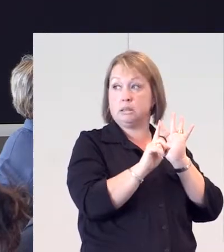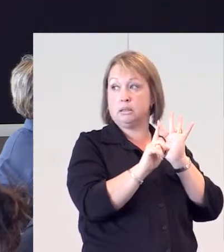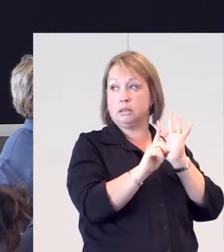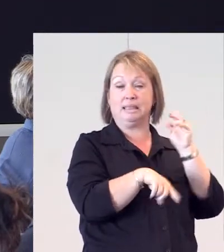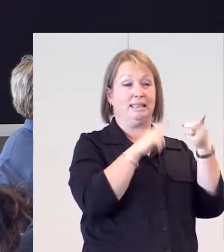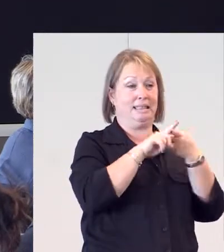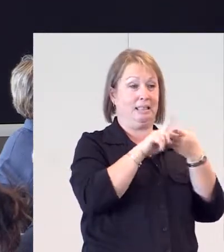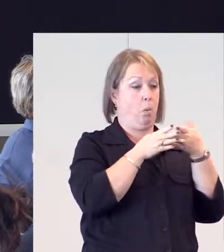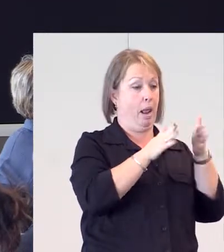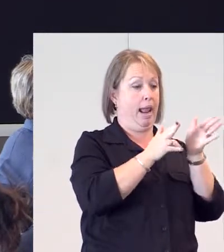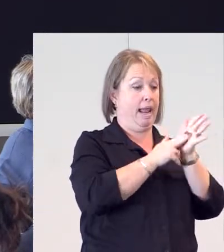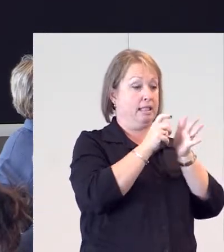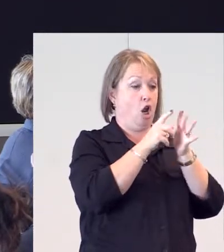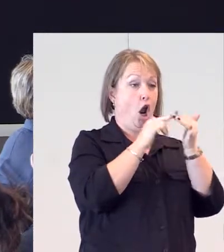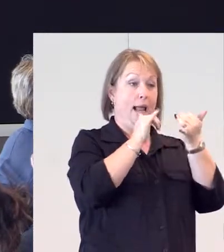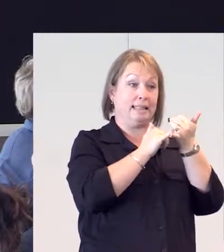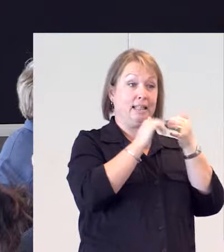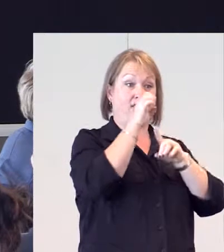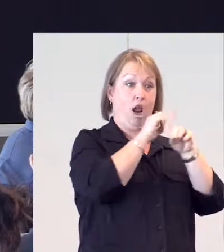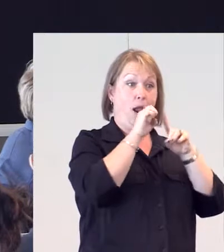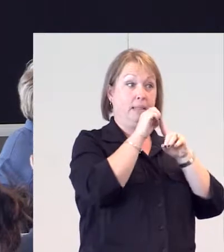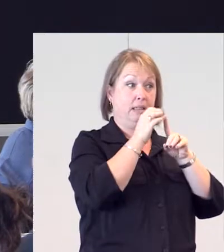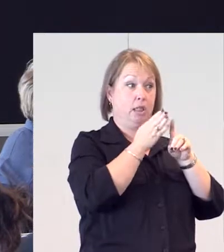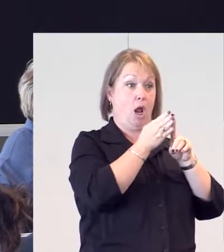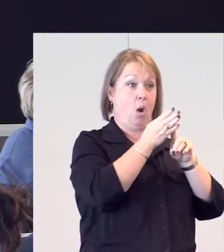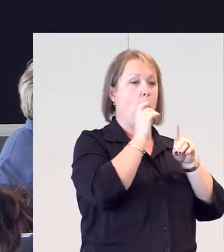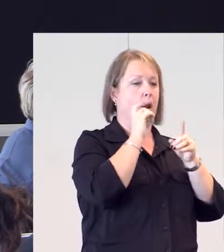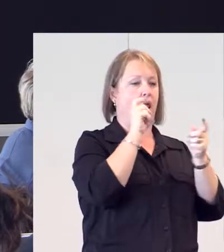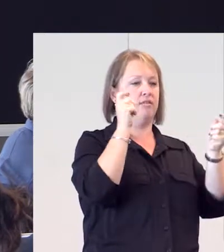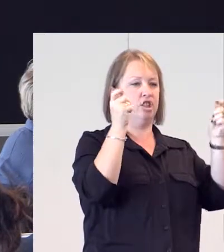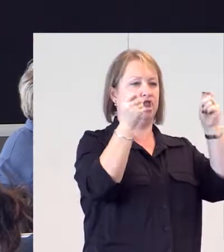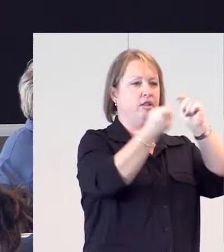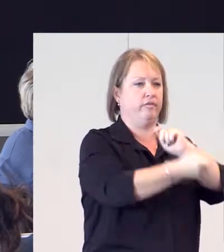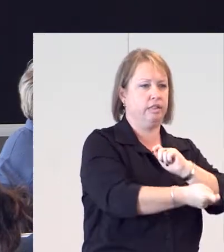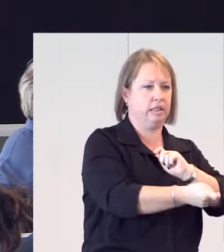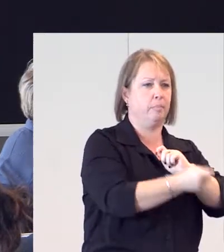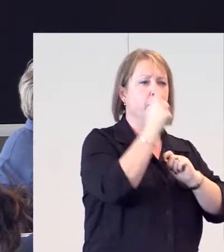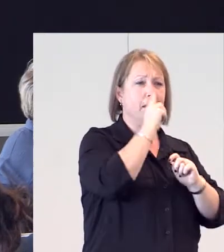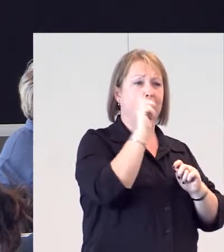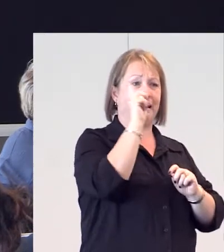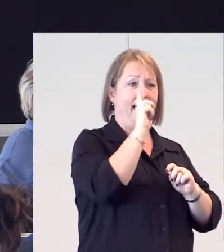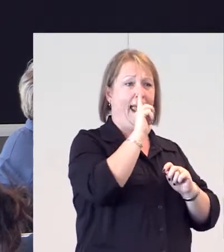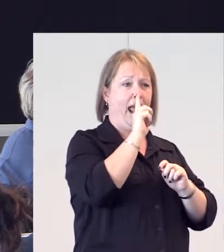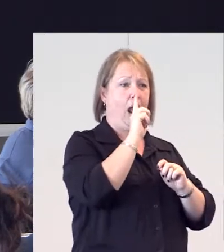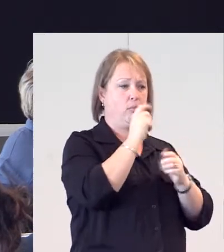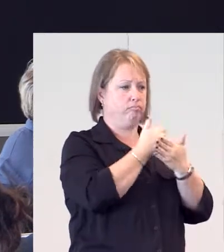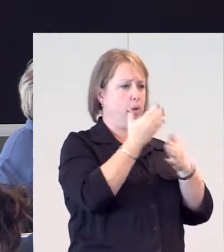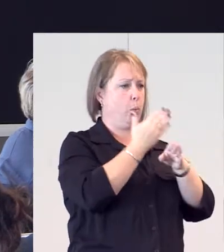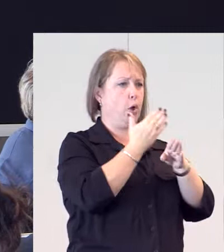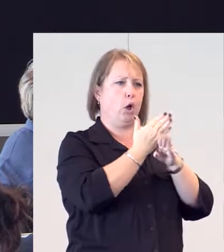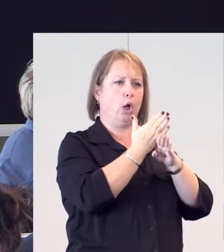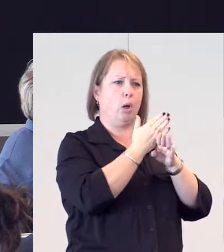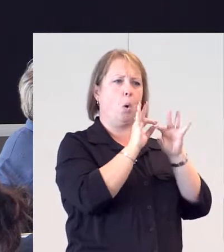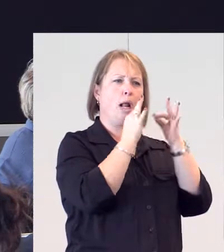the NDIS environment is going, that's going to shift. So people who are typically working now in organisations in particular